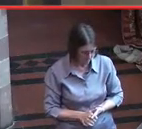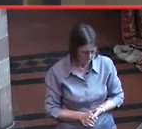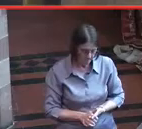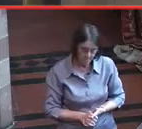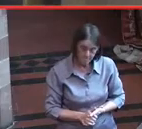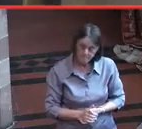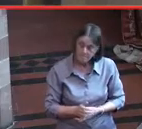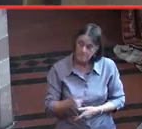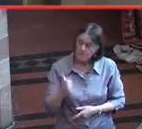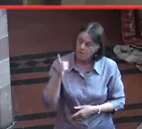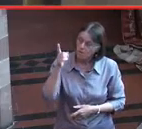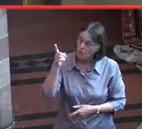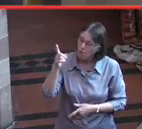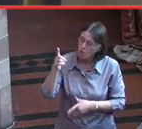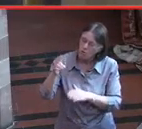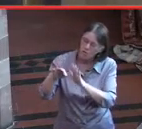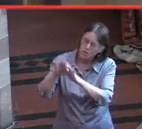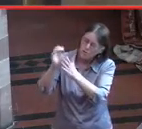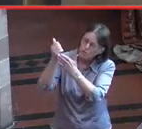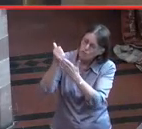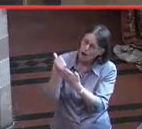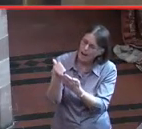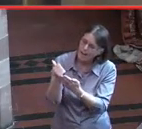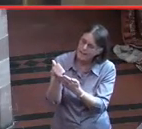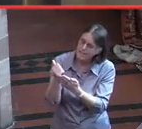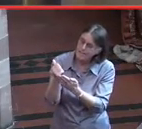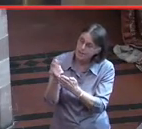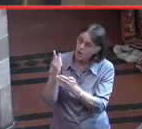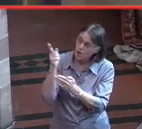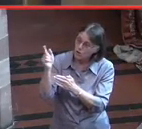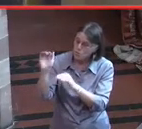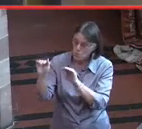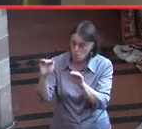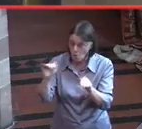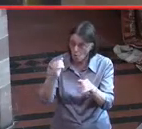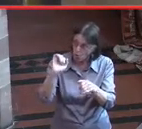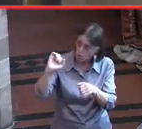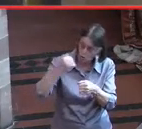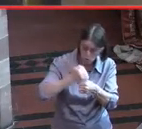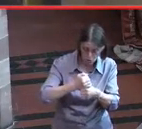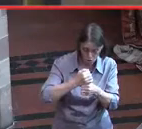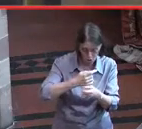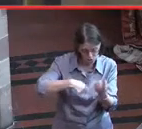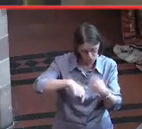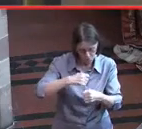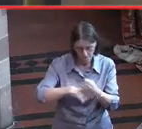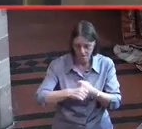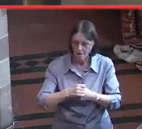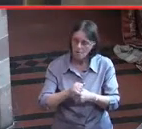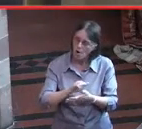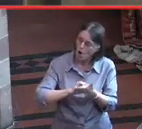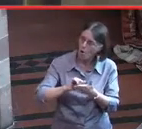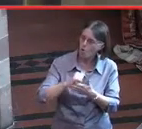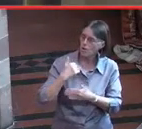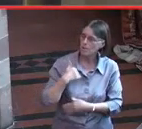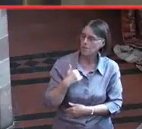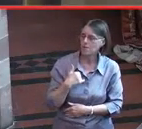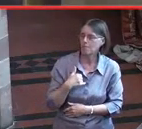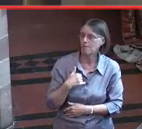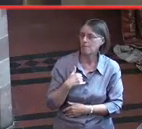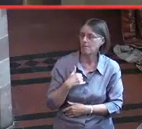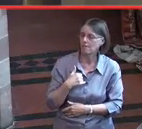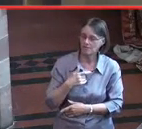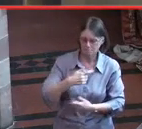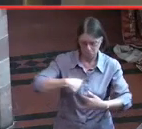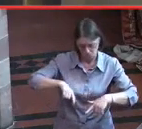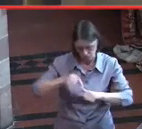God of all grace, you call your church to be a holy people, to the praise of your